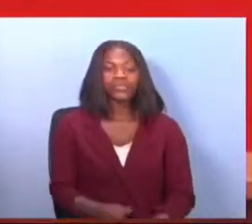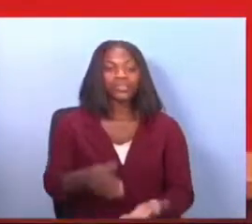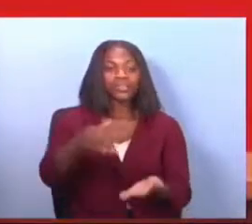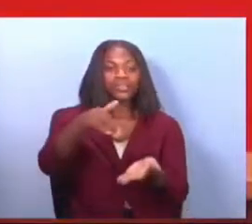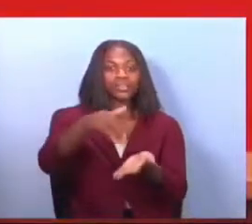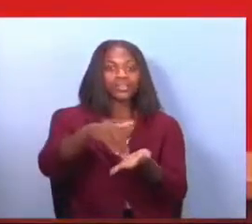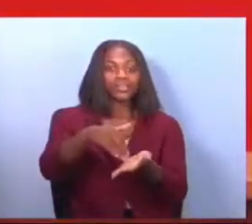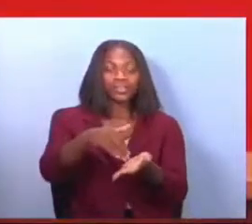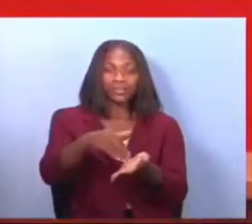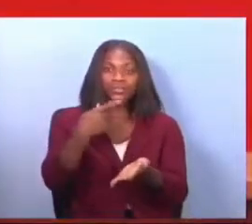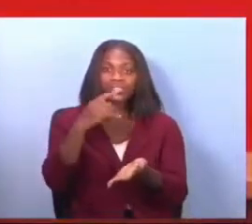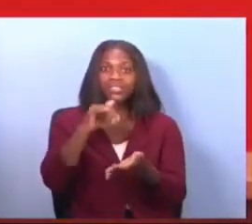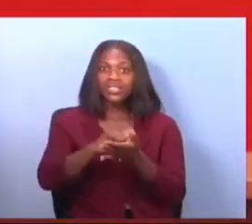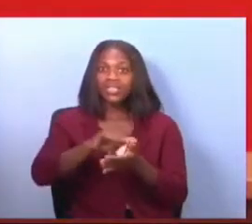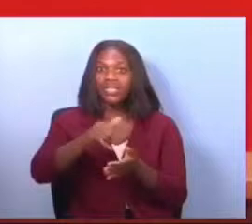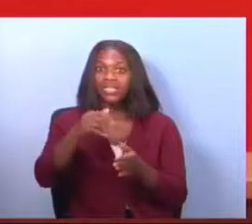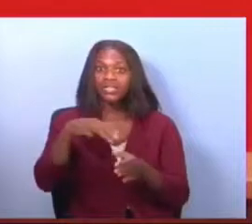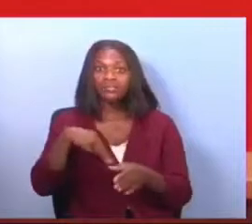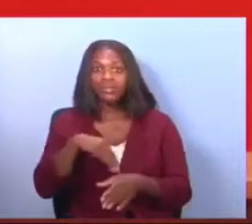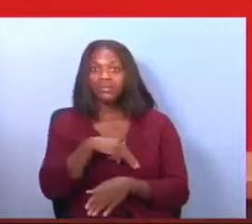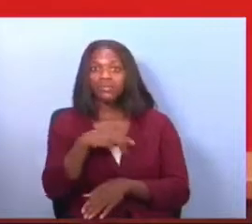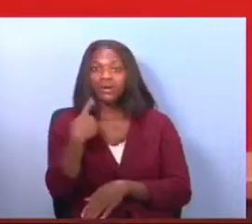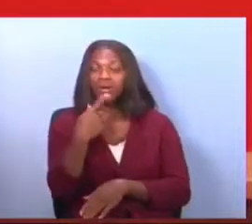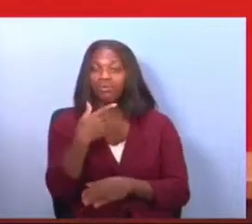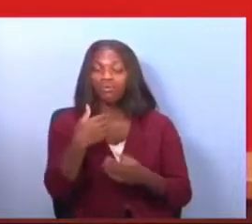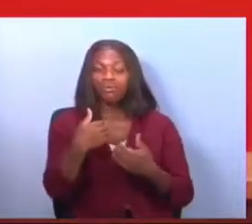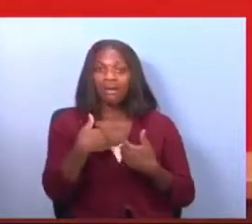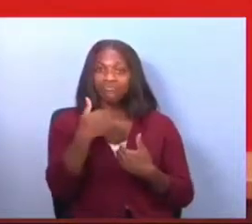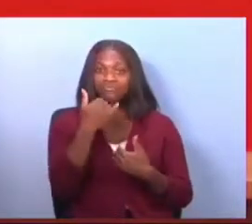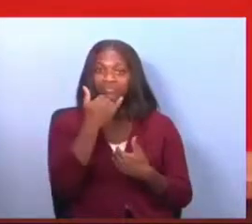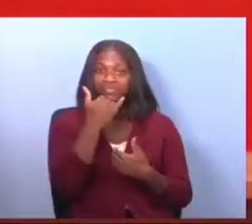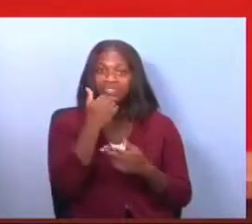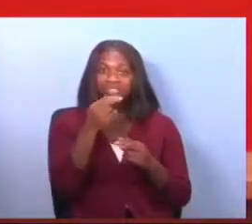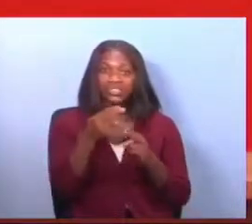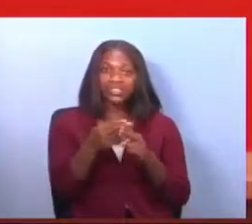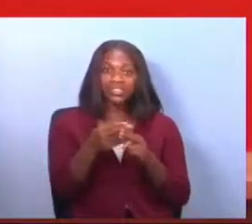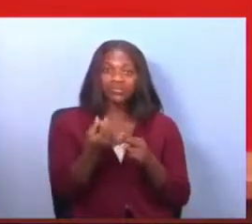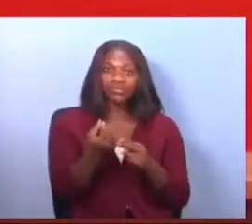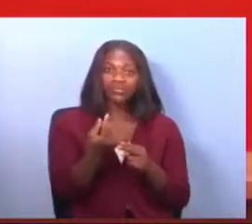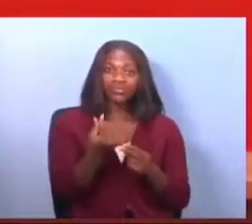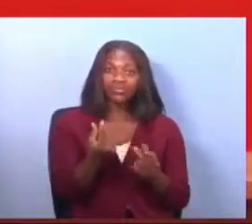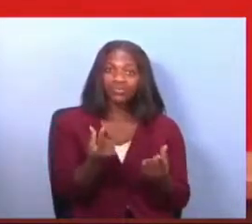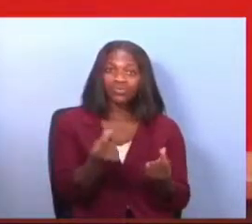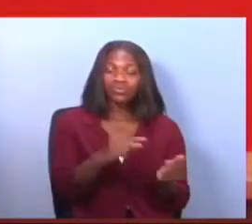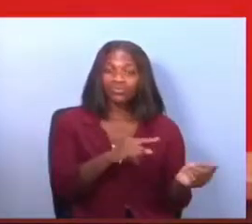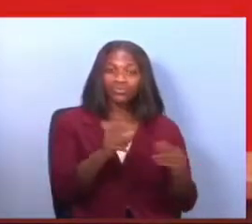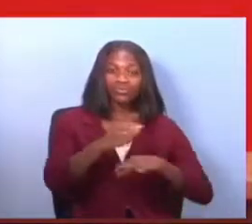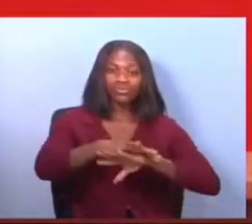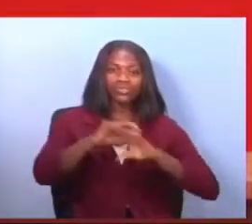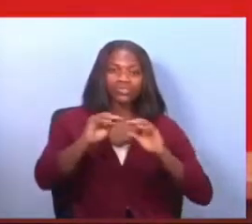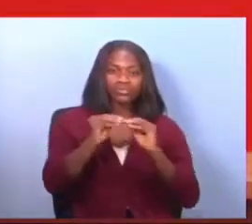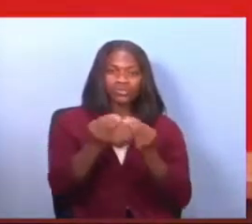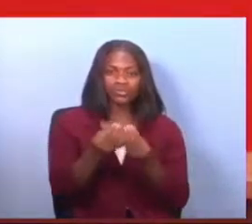the correction of the name should see table office. All right, thank you.